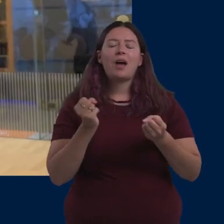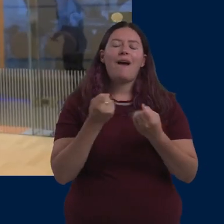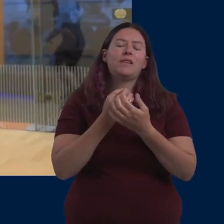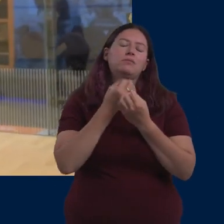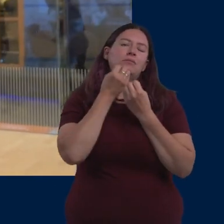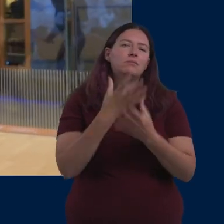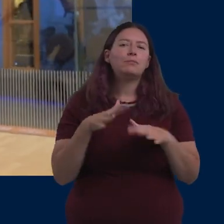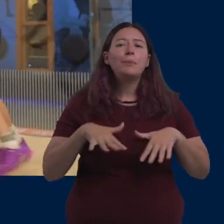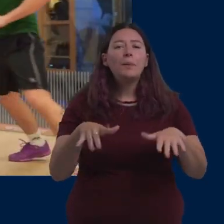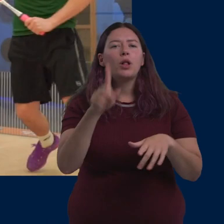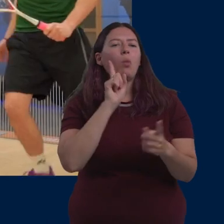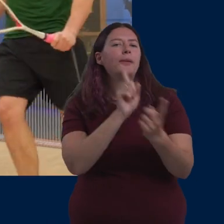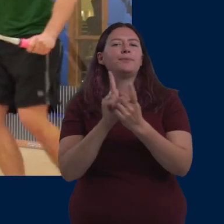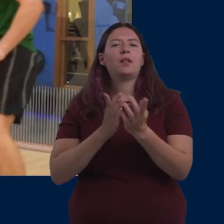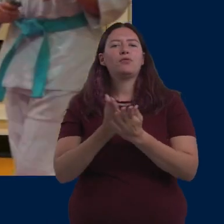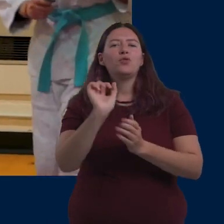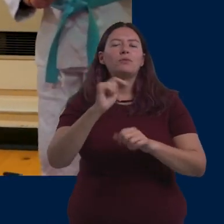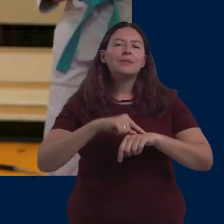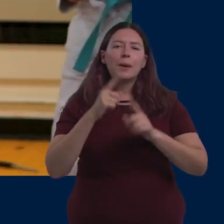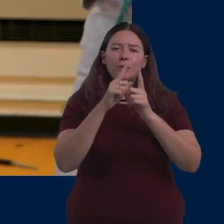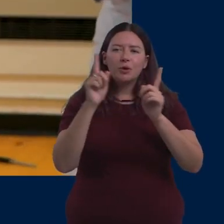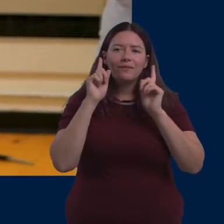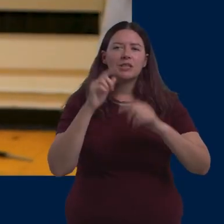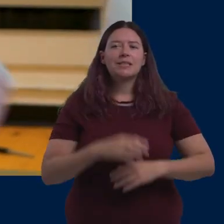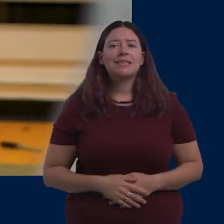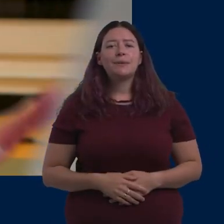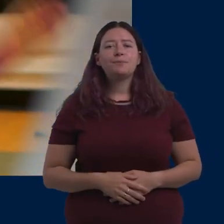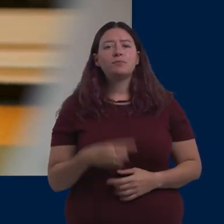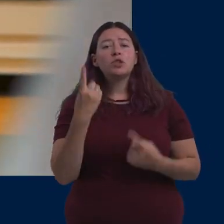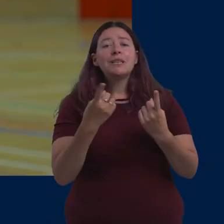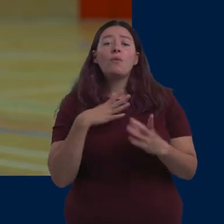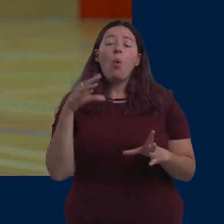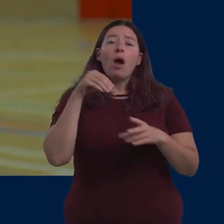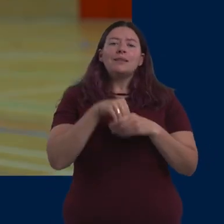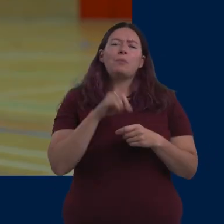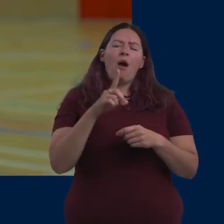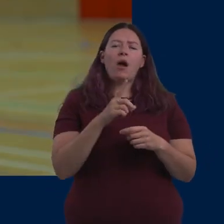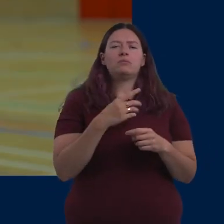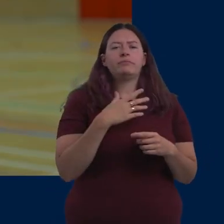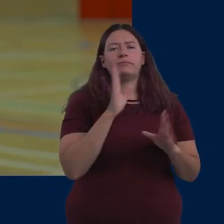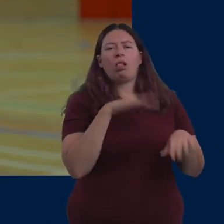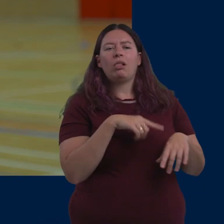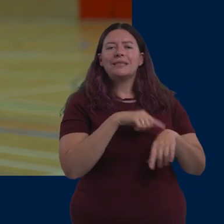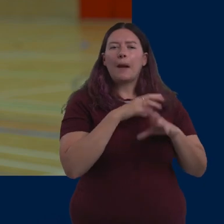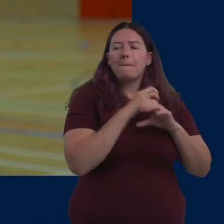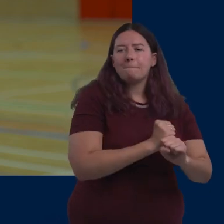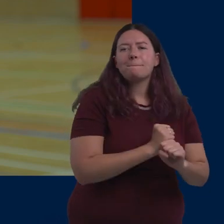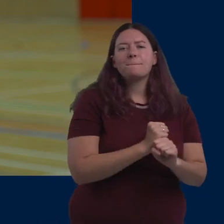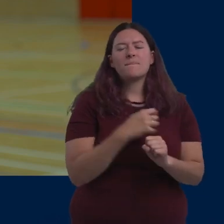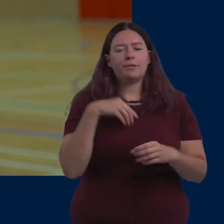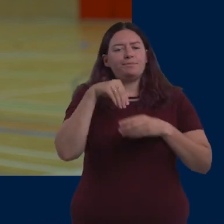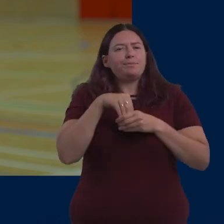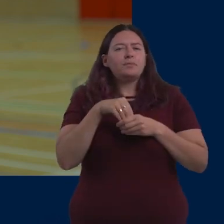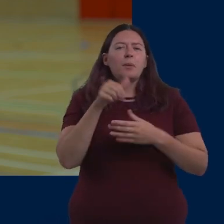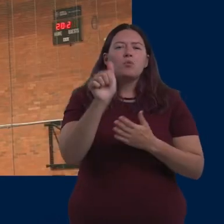people you will come across during your time at university. For those looking to be involved in physical activity with less of a time commitment, our